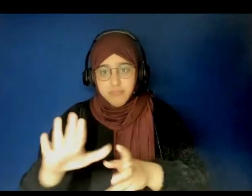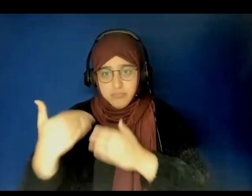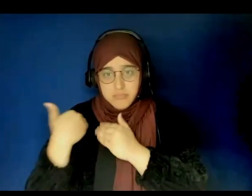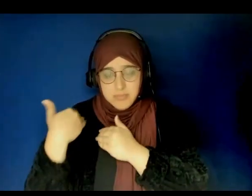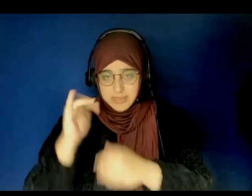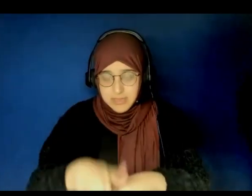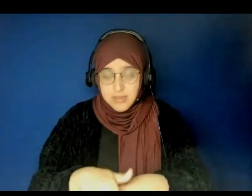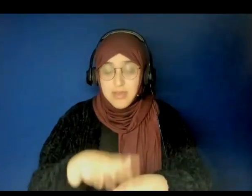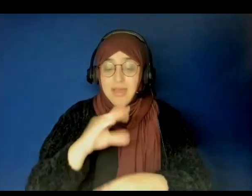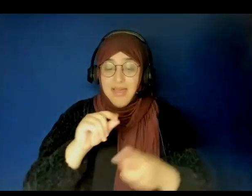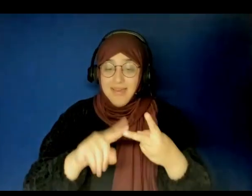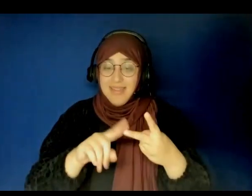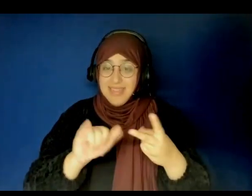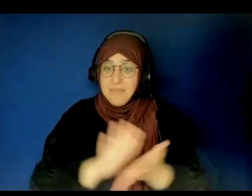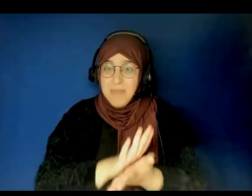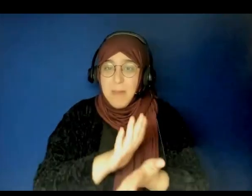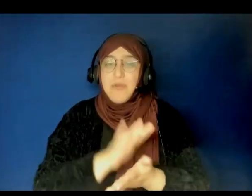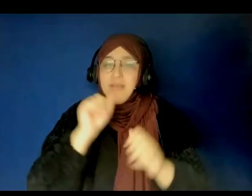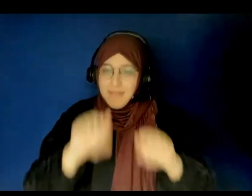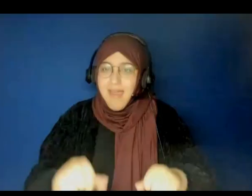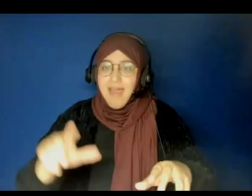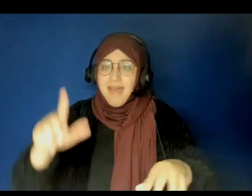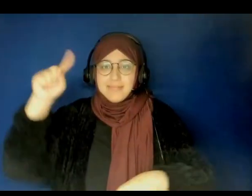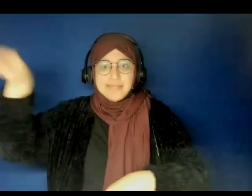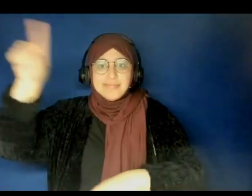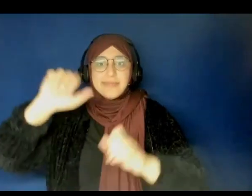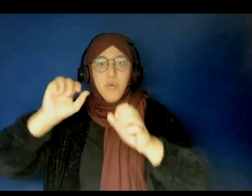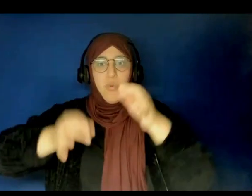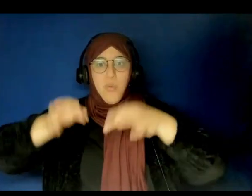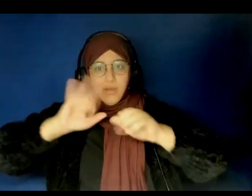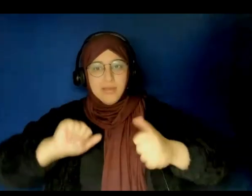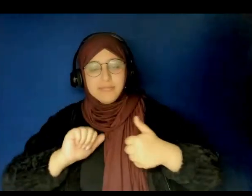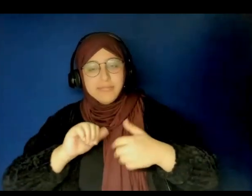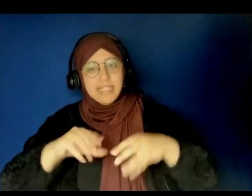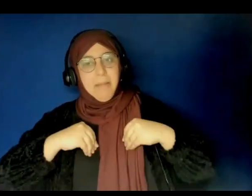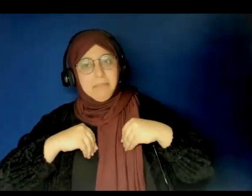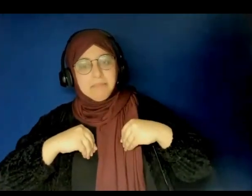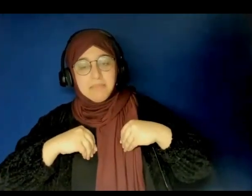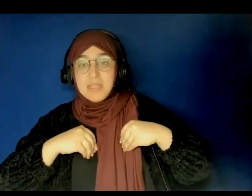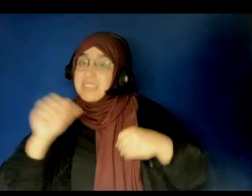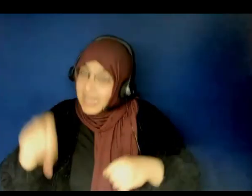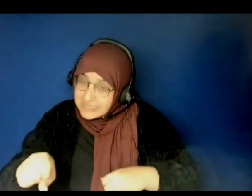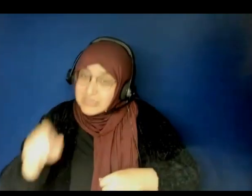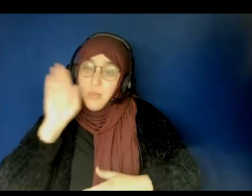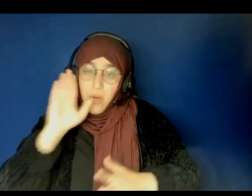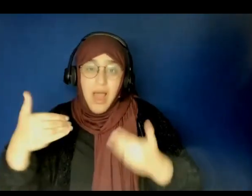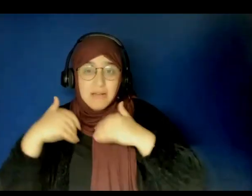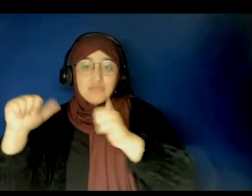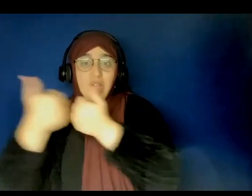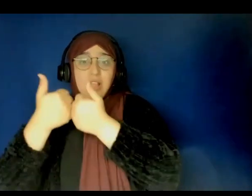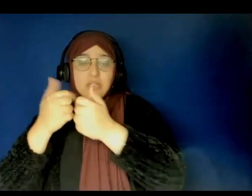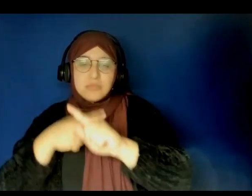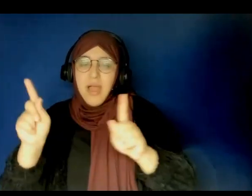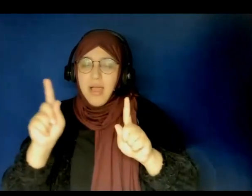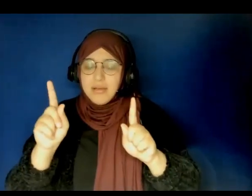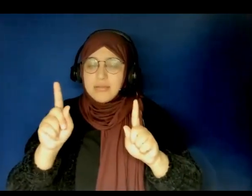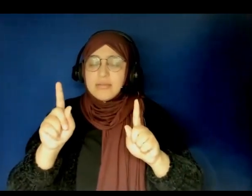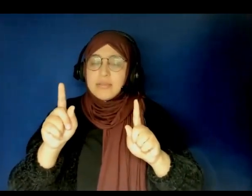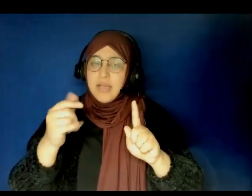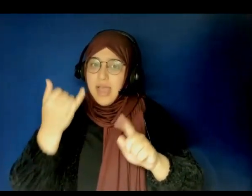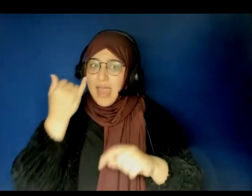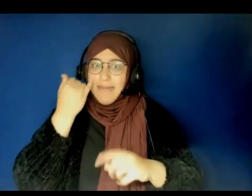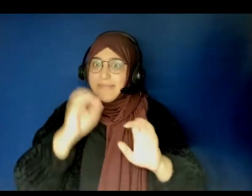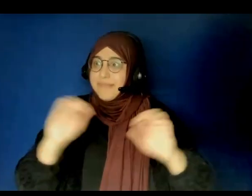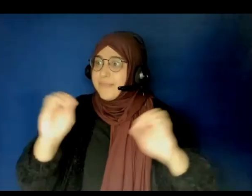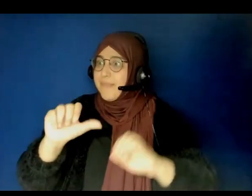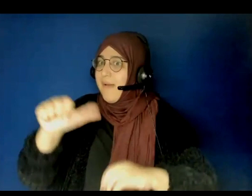Yes, they will be challenged, but if that's the only thing that you have and there are no challengers from your family